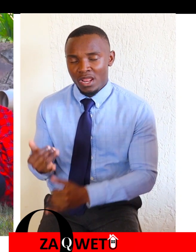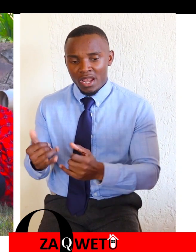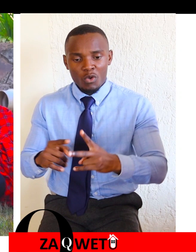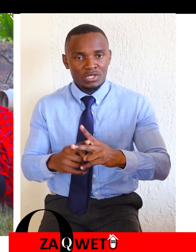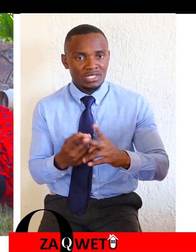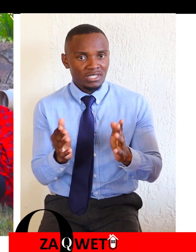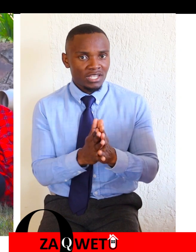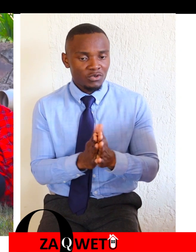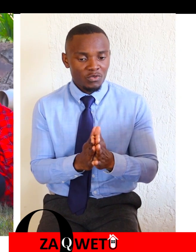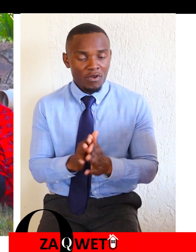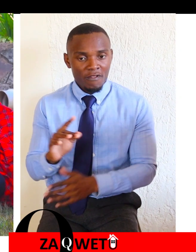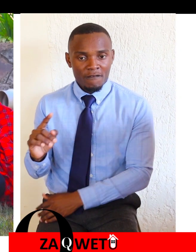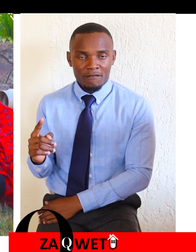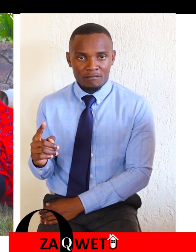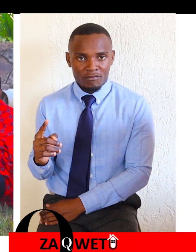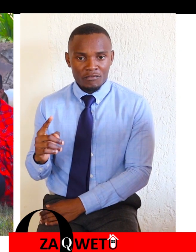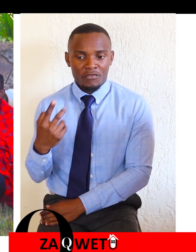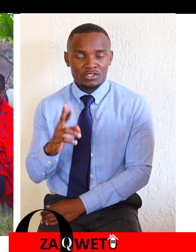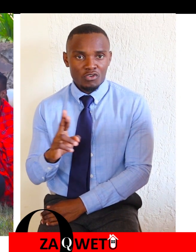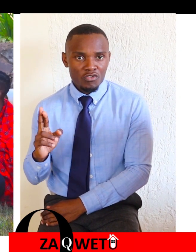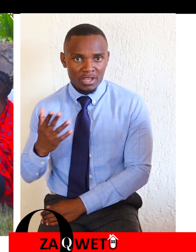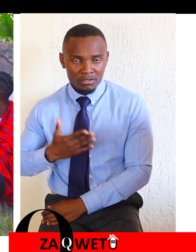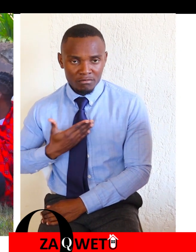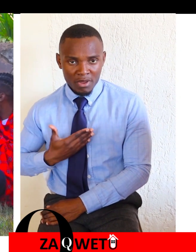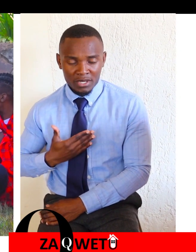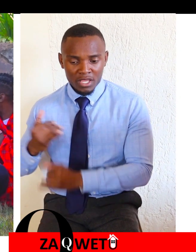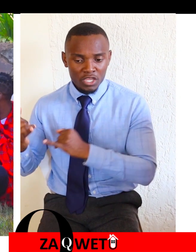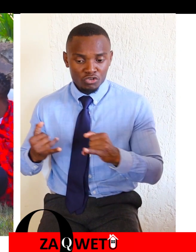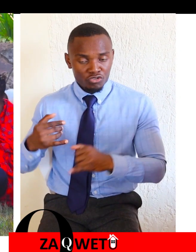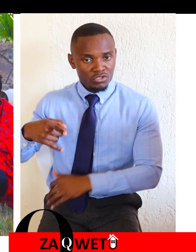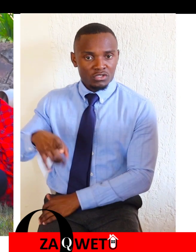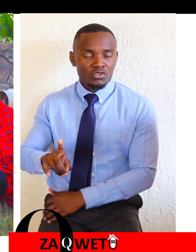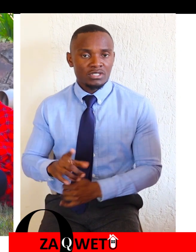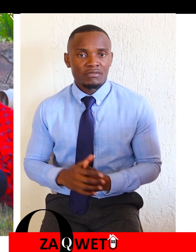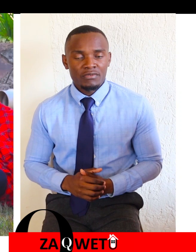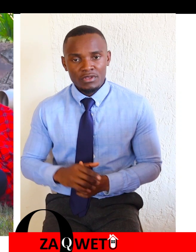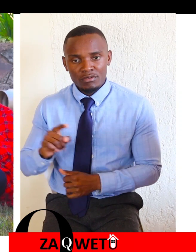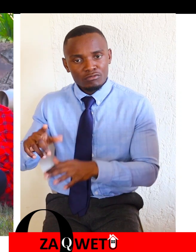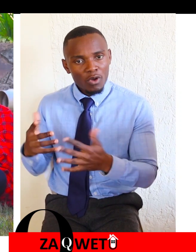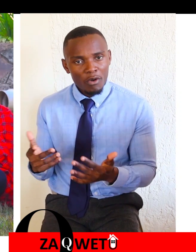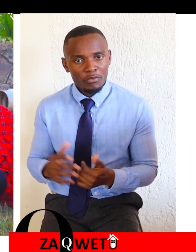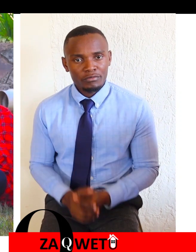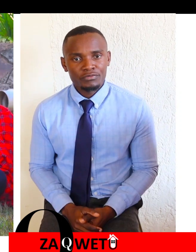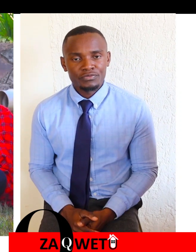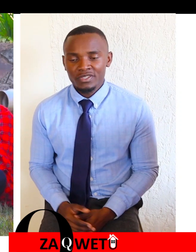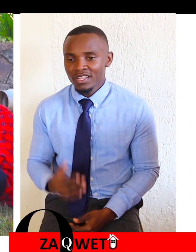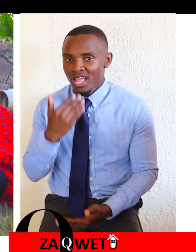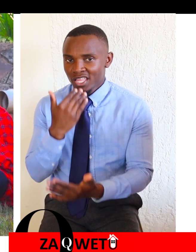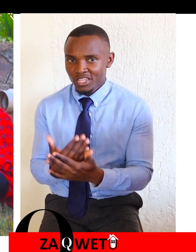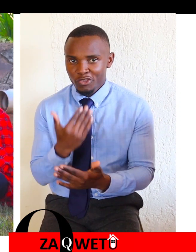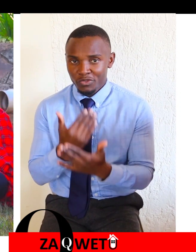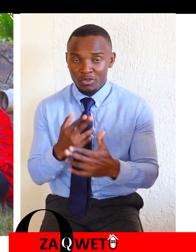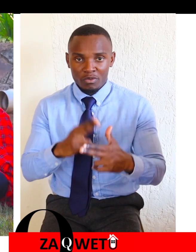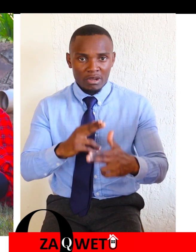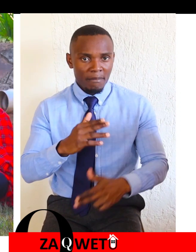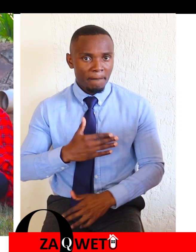here. And tuanze tu na hapa on my right side, introduce. How are you?